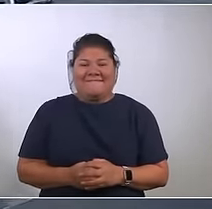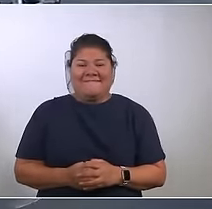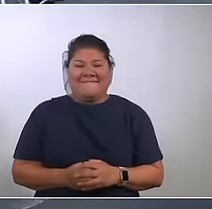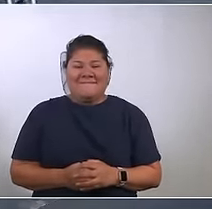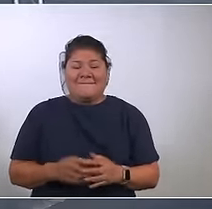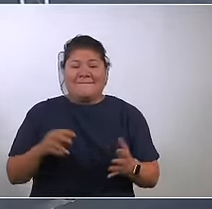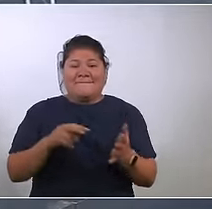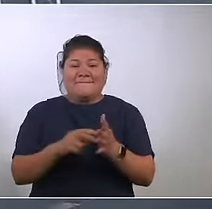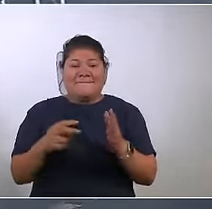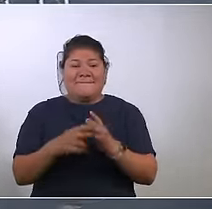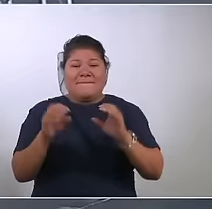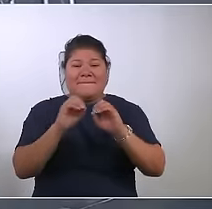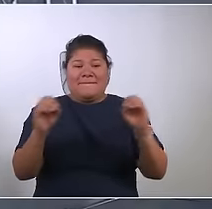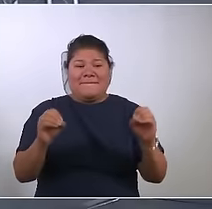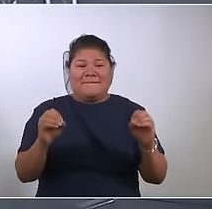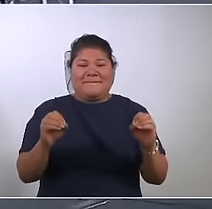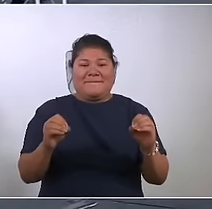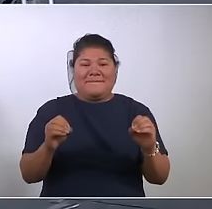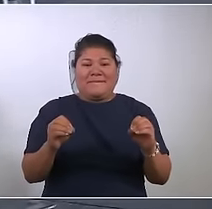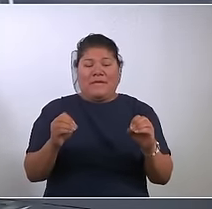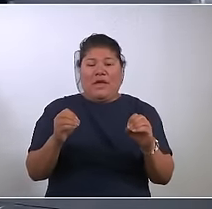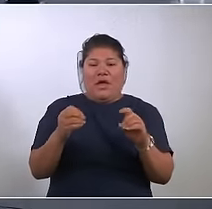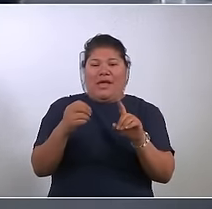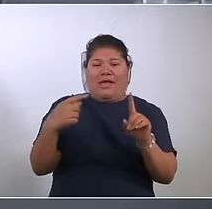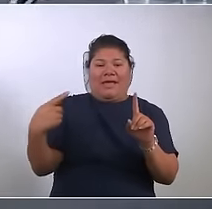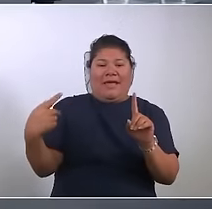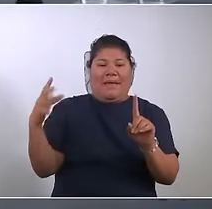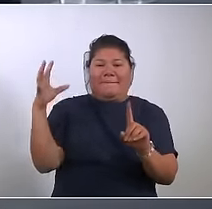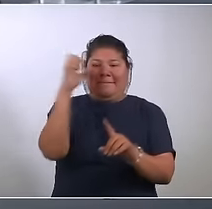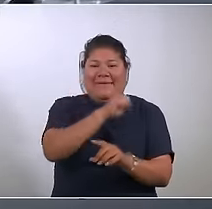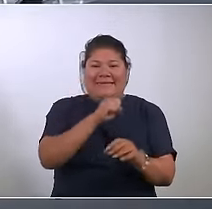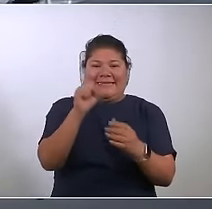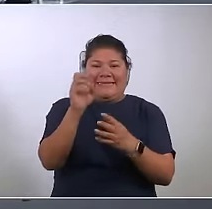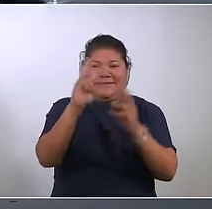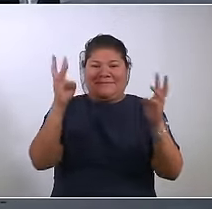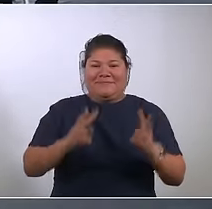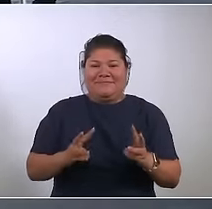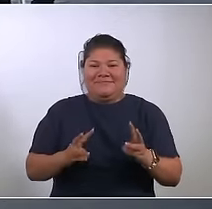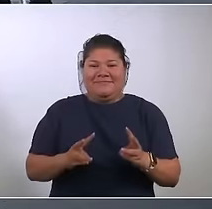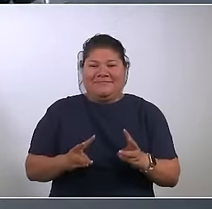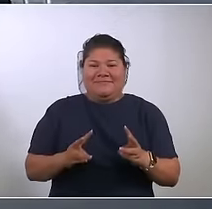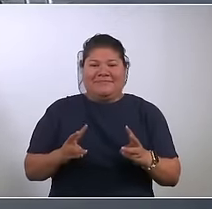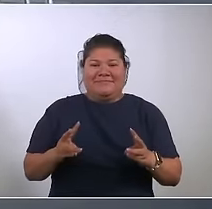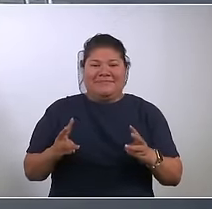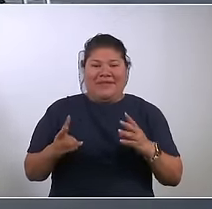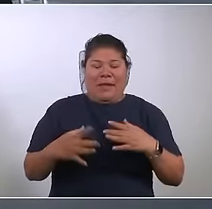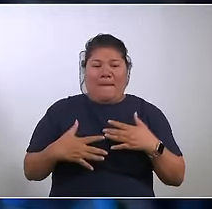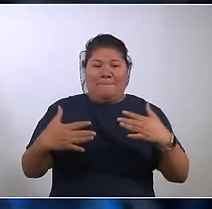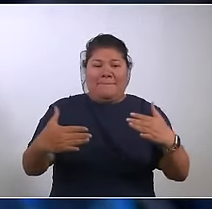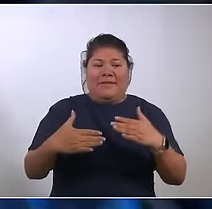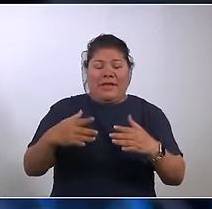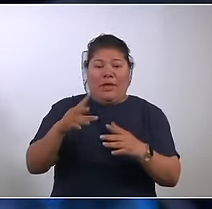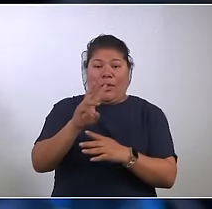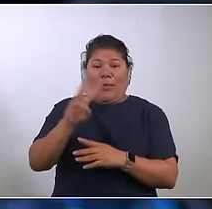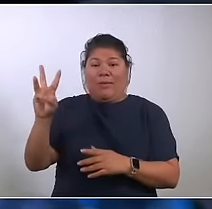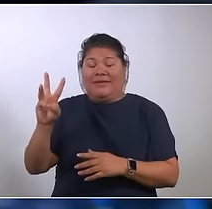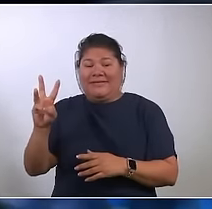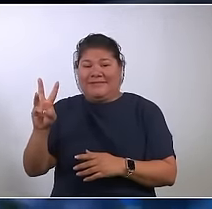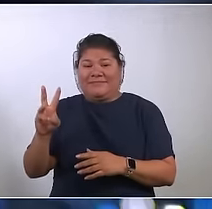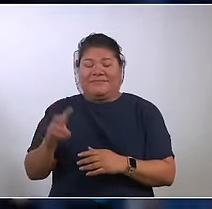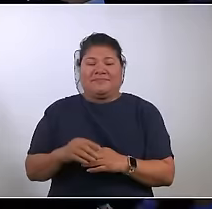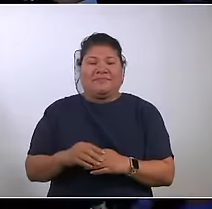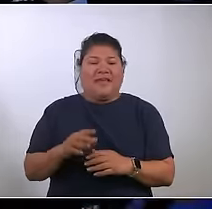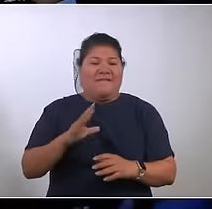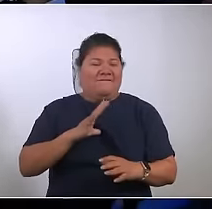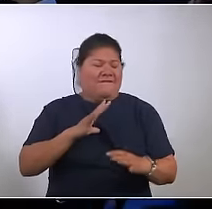That means nobody gets away from this wind. Eso significa que nadie escapa este if viento. If it was just blowing from the west, si solo soplara del oeste, I